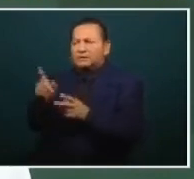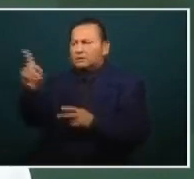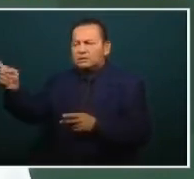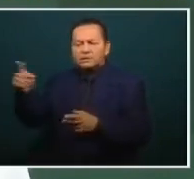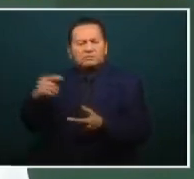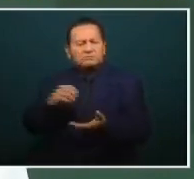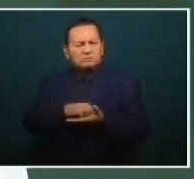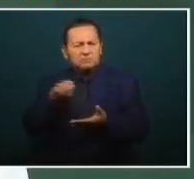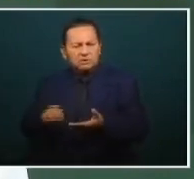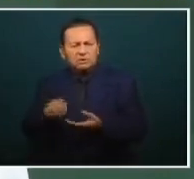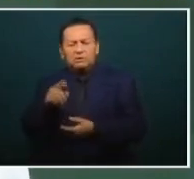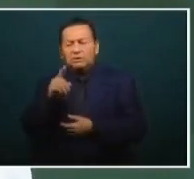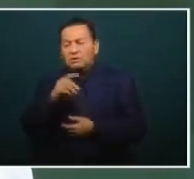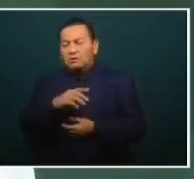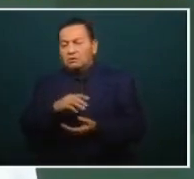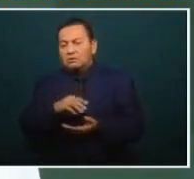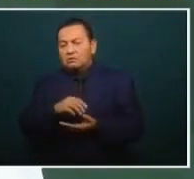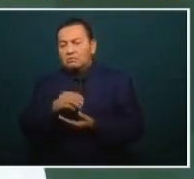that there is no intention